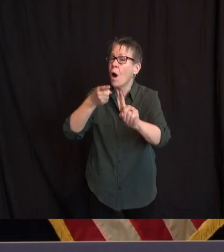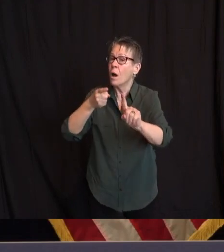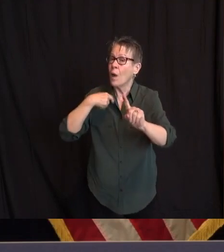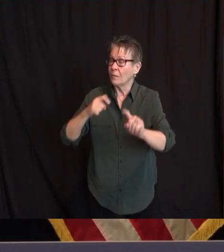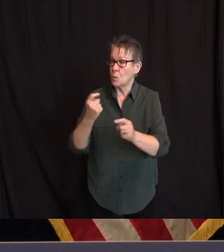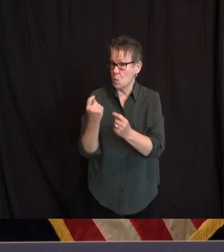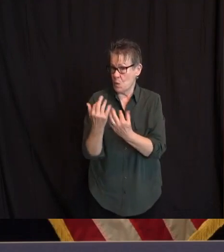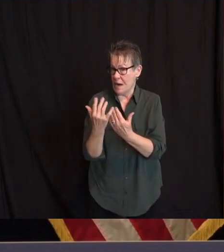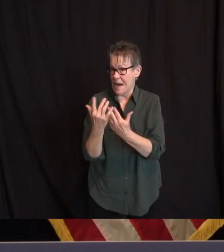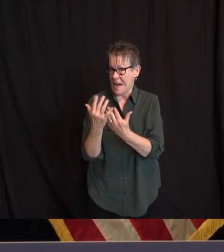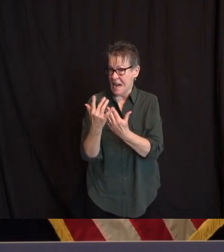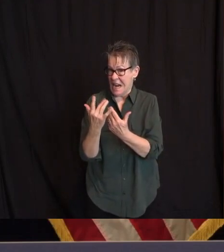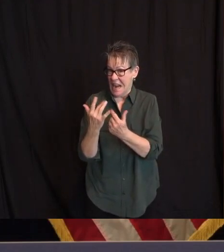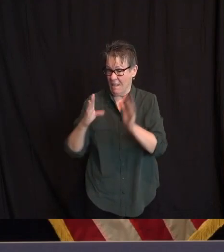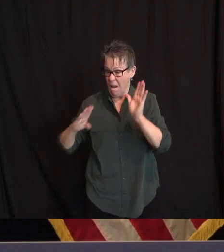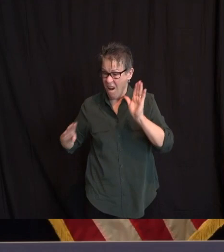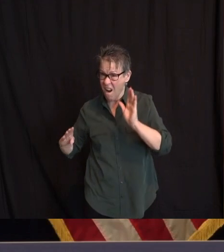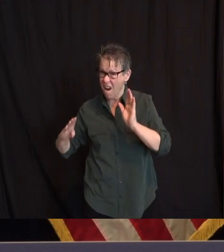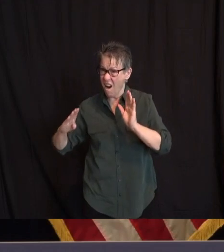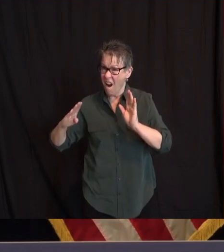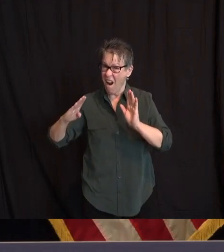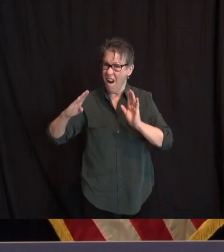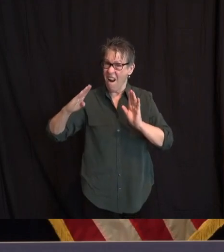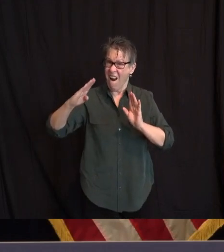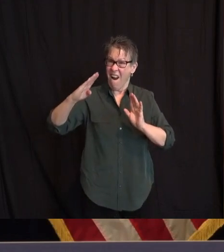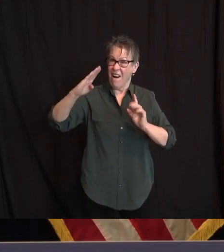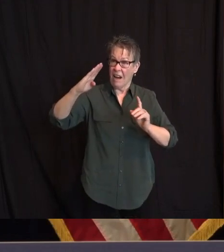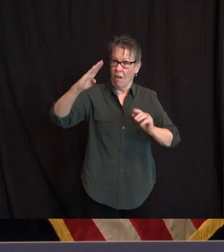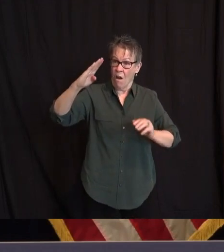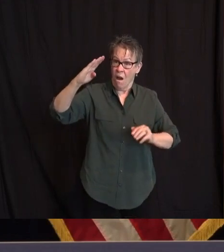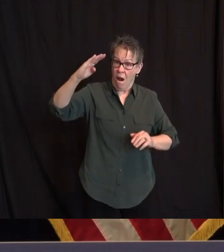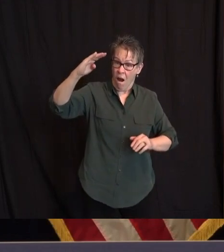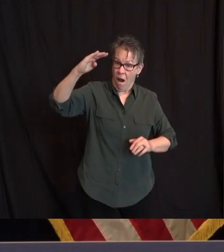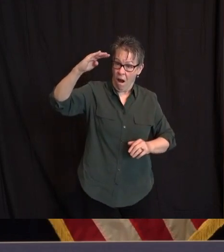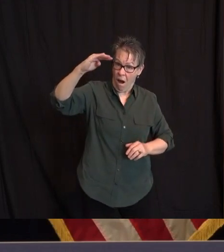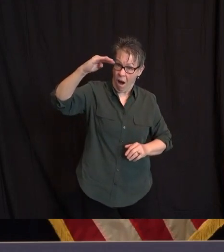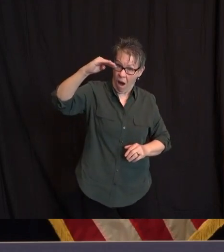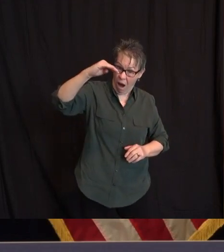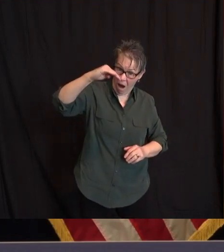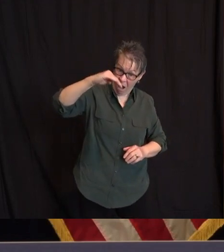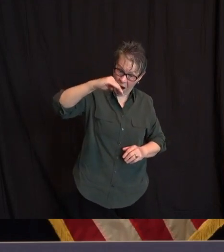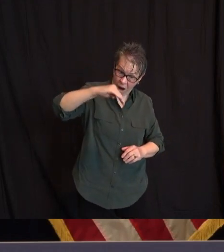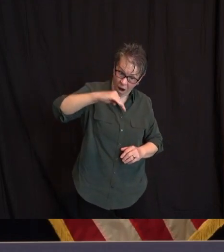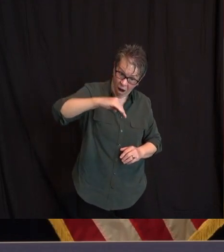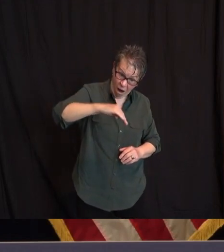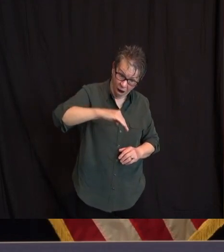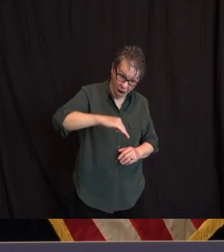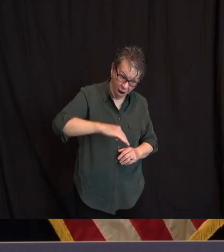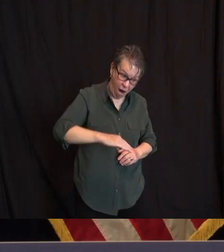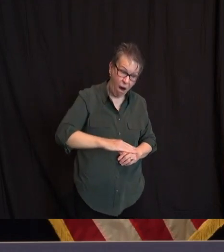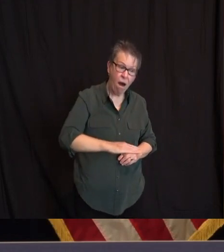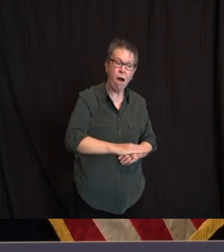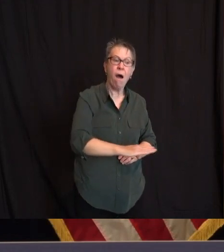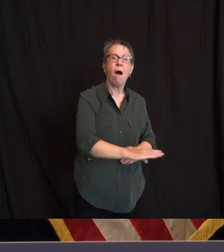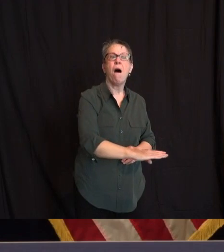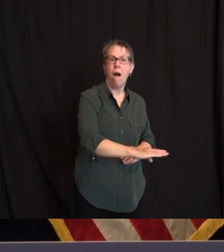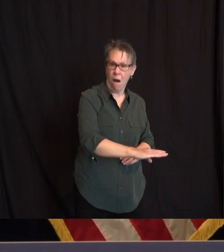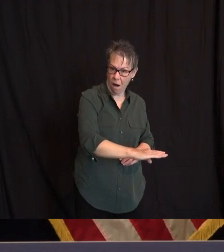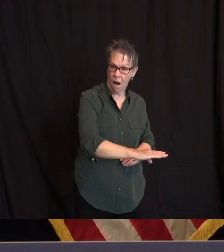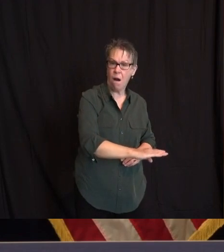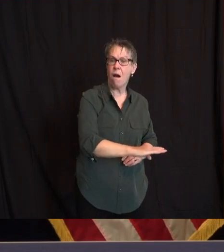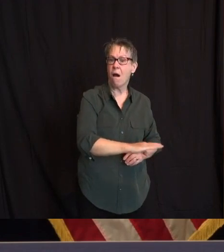that order wrong. We do the second step too soon. It's pouring gasoline on the fire. I've got no insight into Jersey